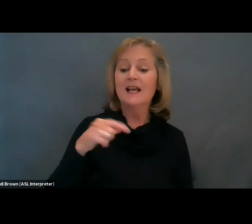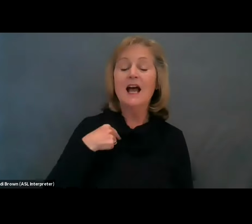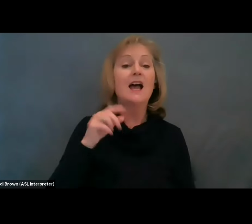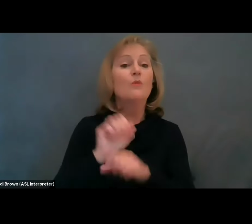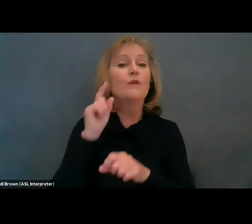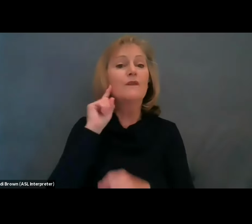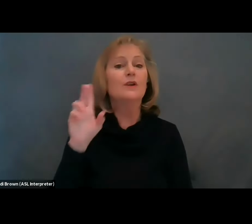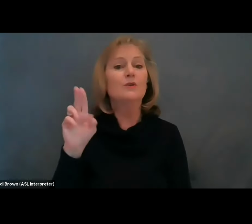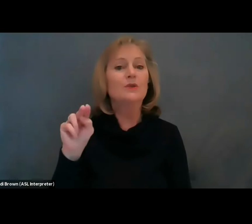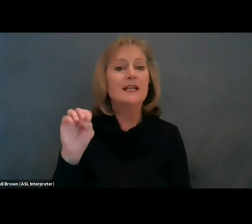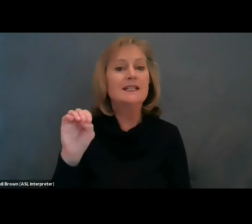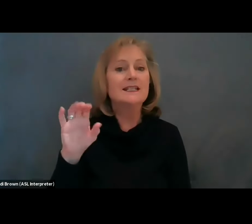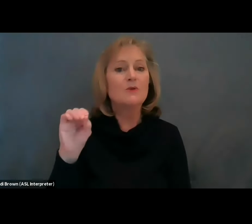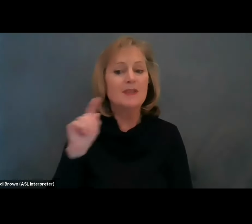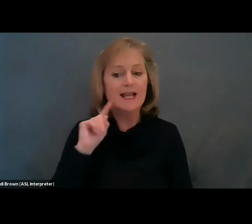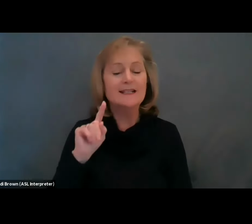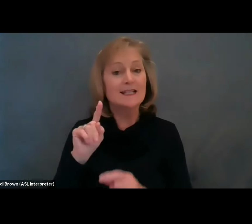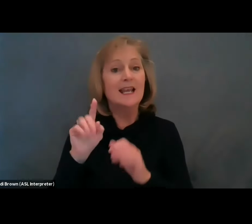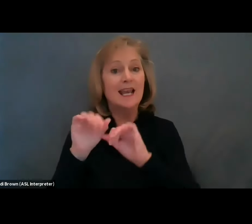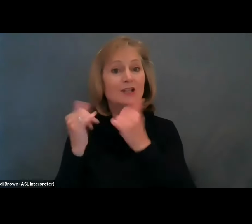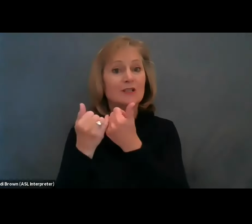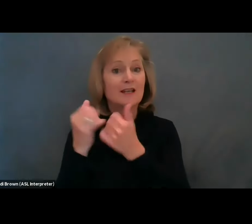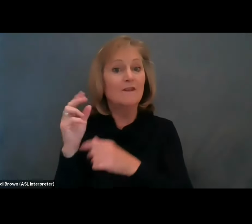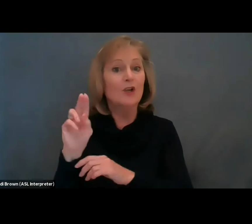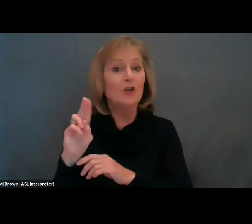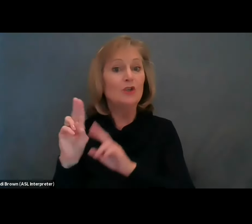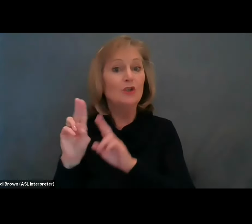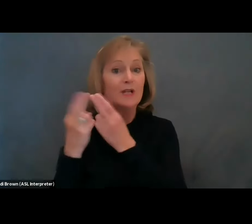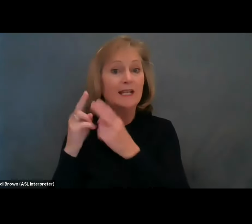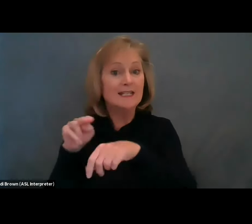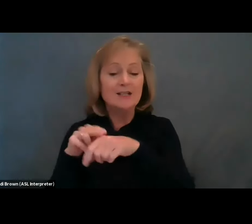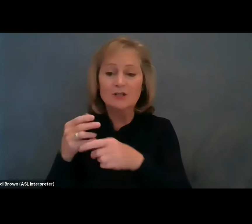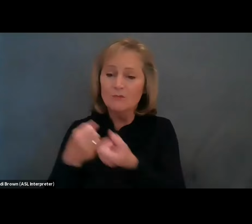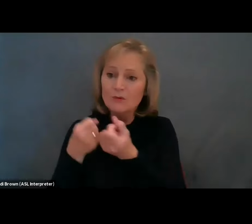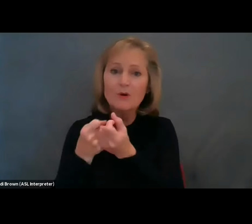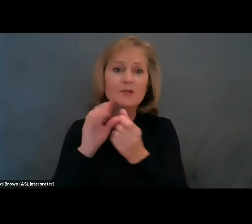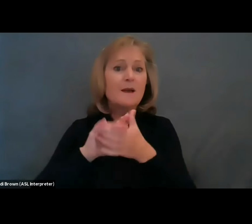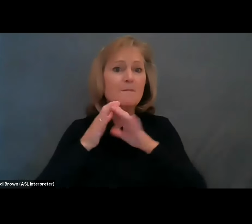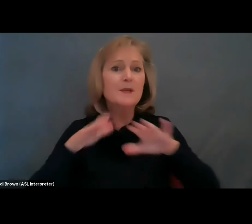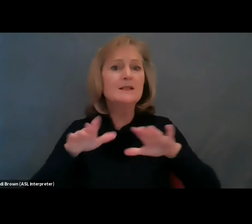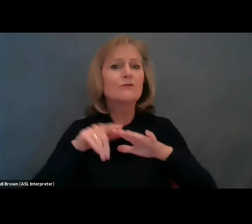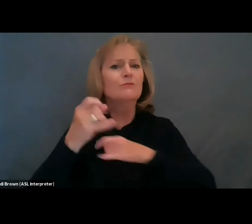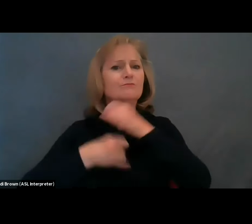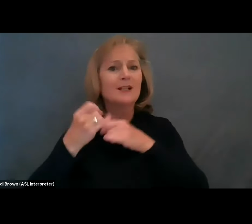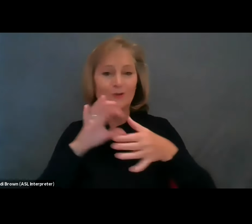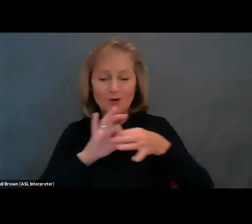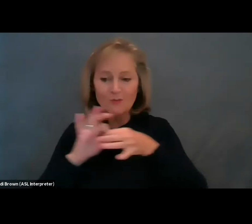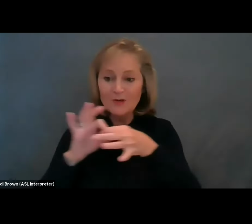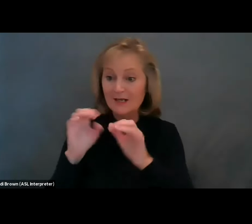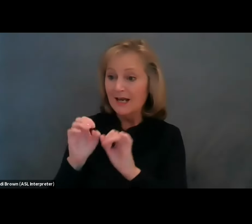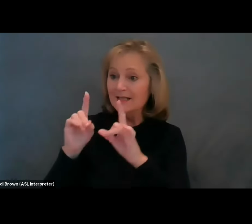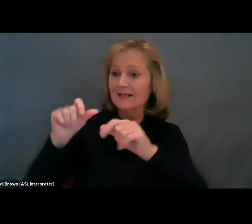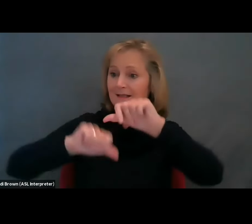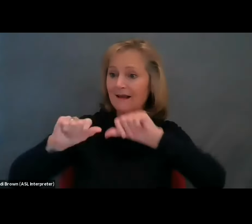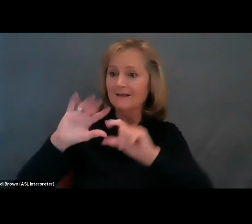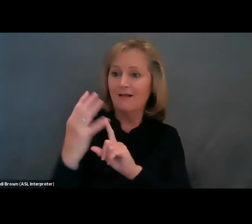is a specialized technical agency of the United Nations. It promotes peace and security through international cooperation in education, science, and